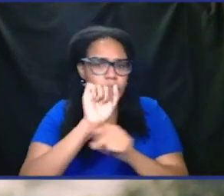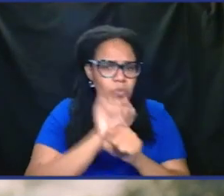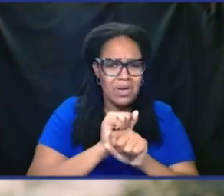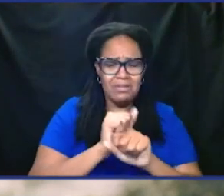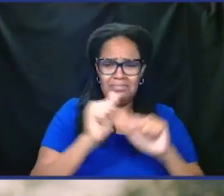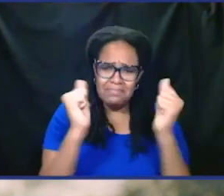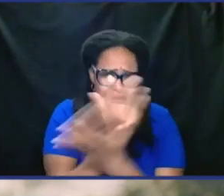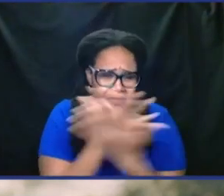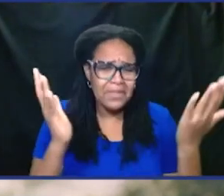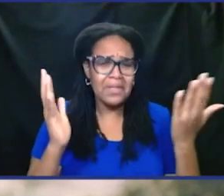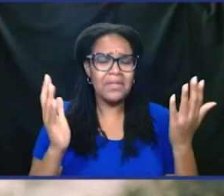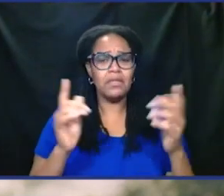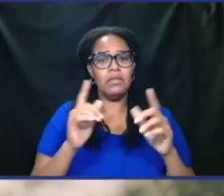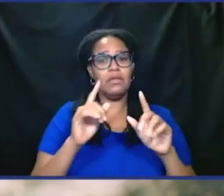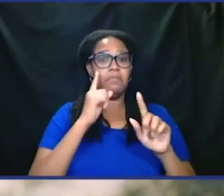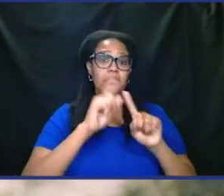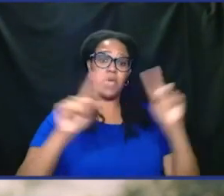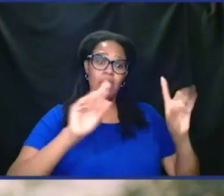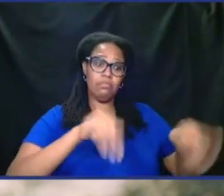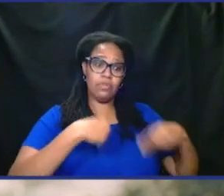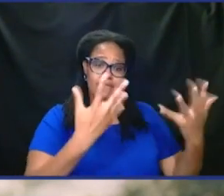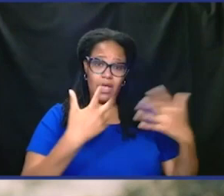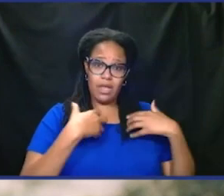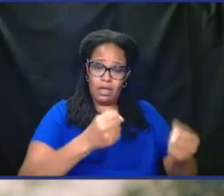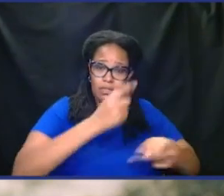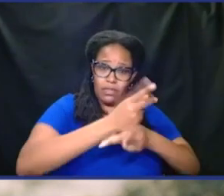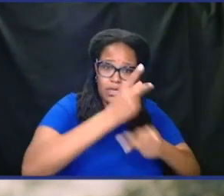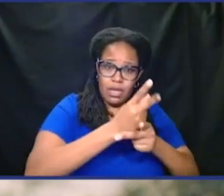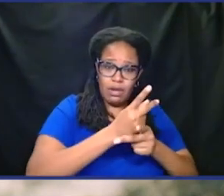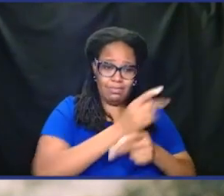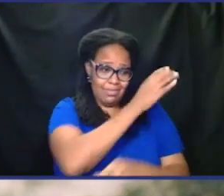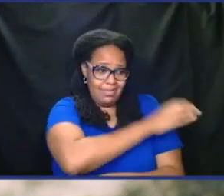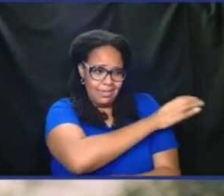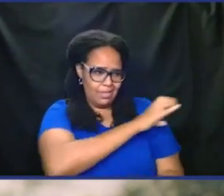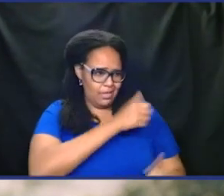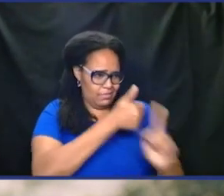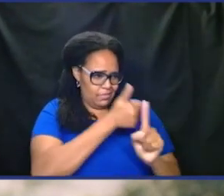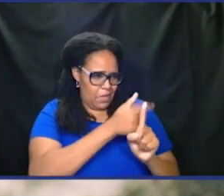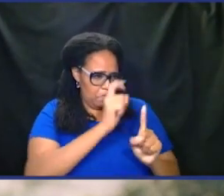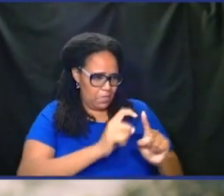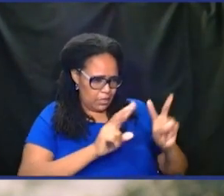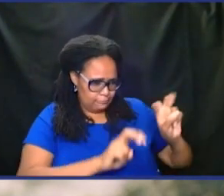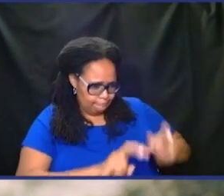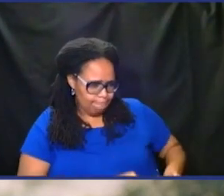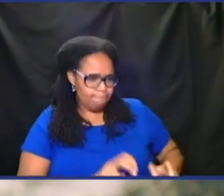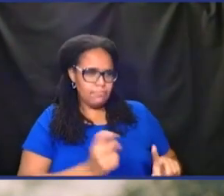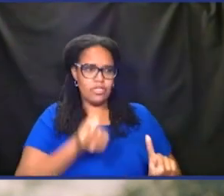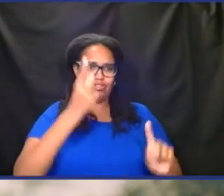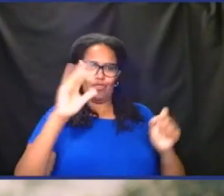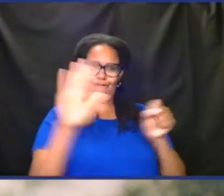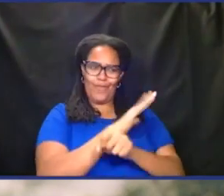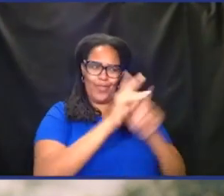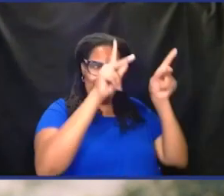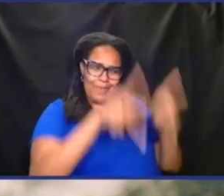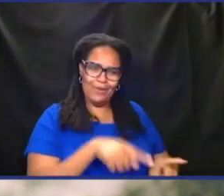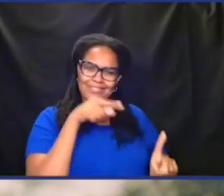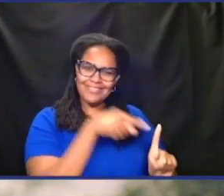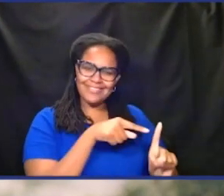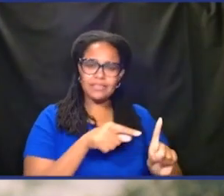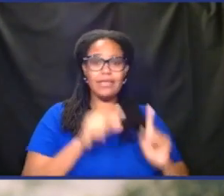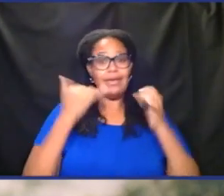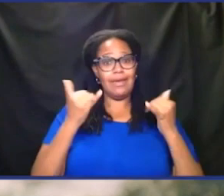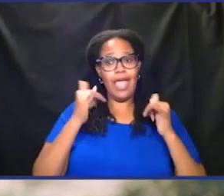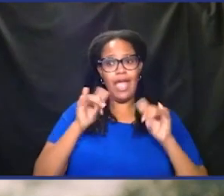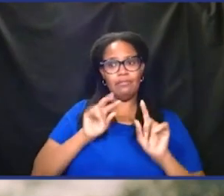health care, clinics have to understand the whole person, including life experience. Let's go to Atlanta, Georgia, where